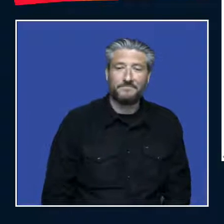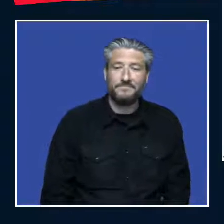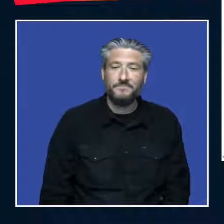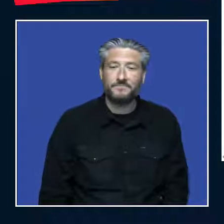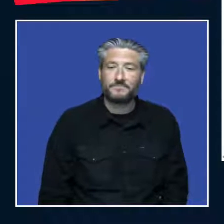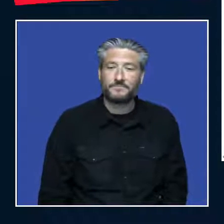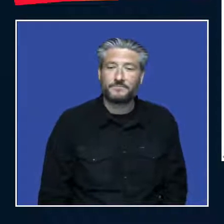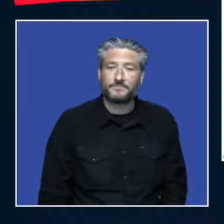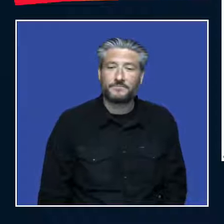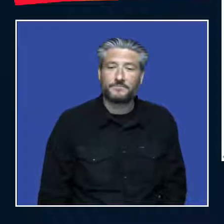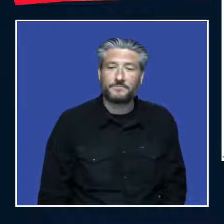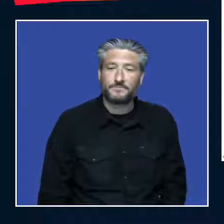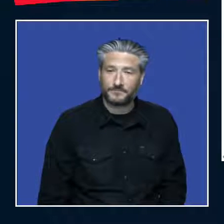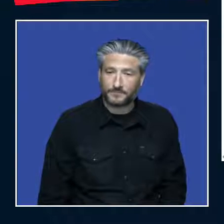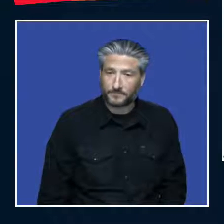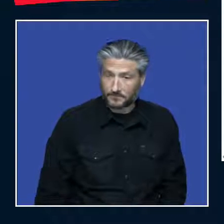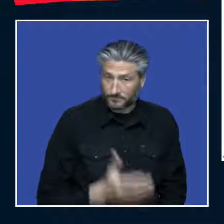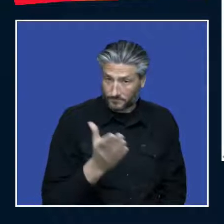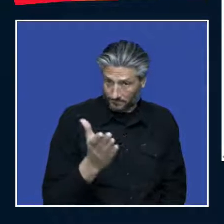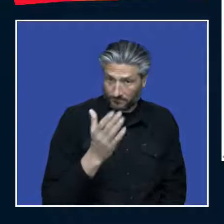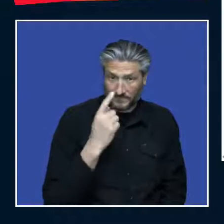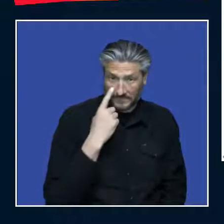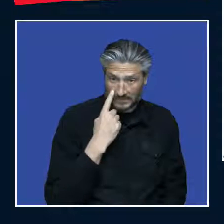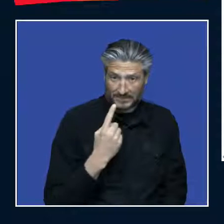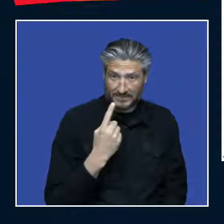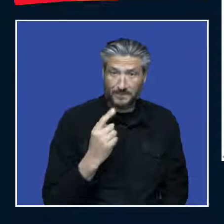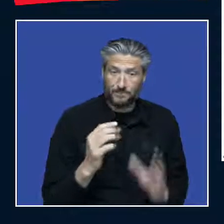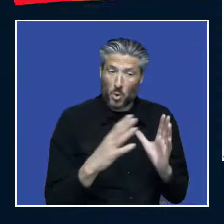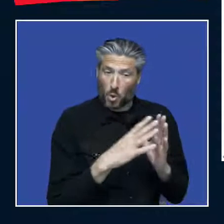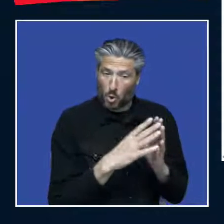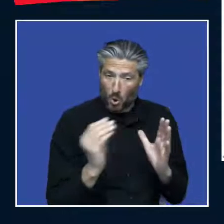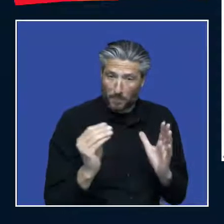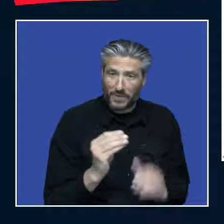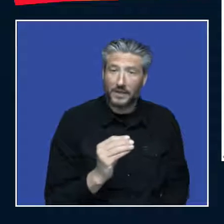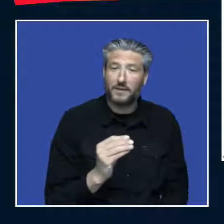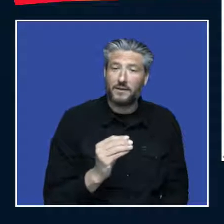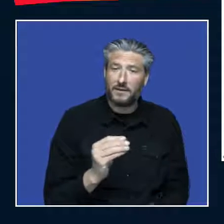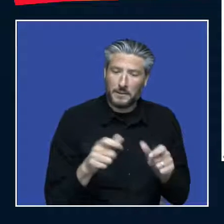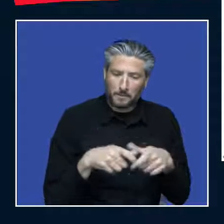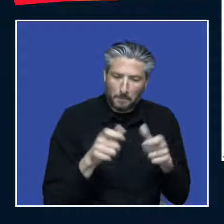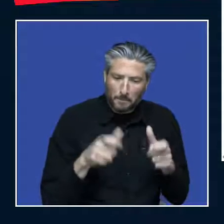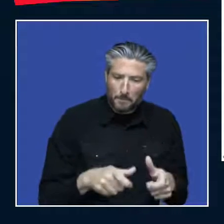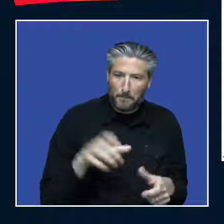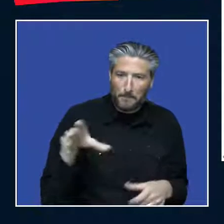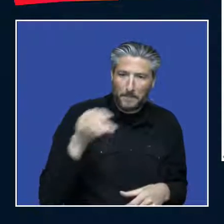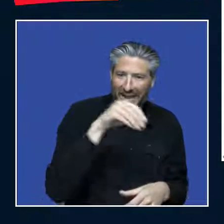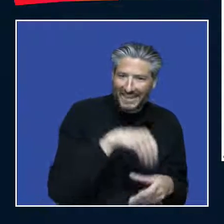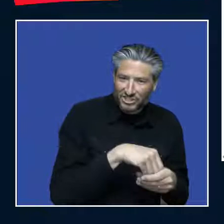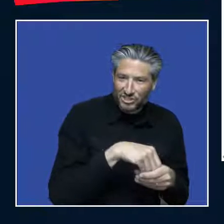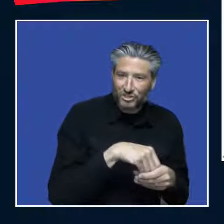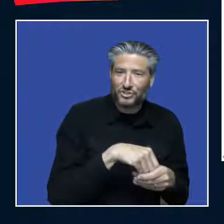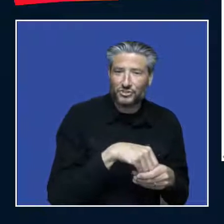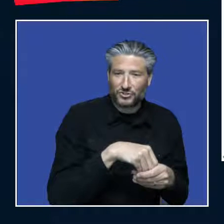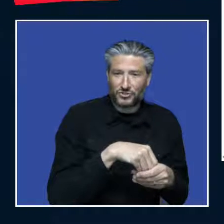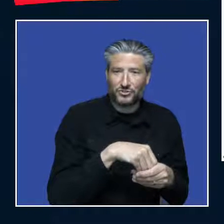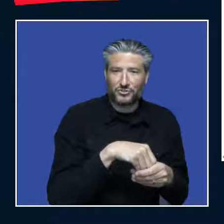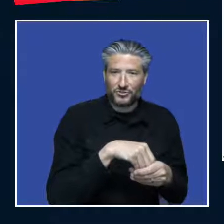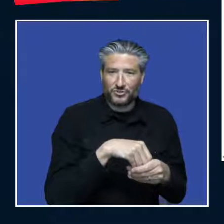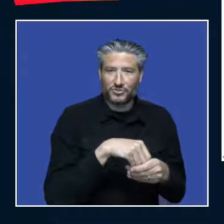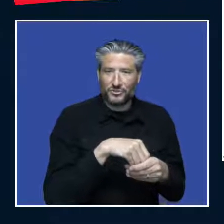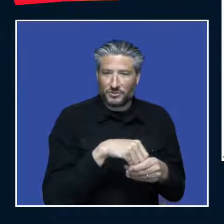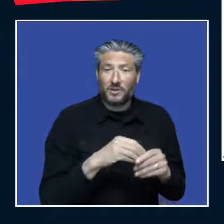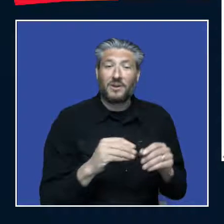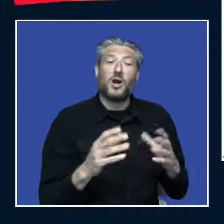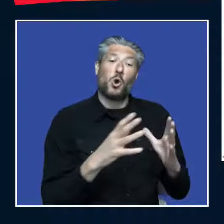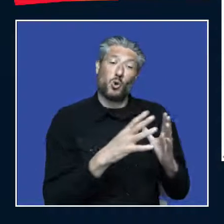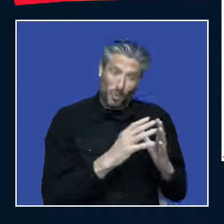I copy the package JSON, the yarn log, to be able to run the yarn install, copy everything again,